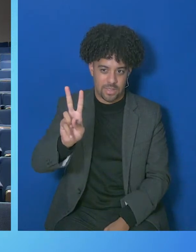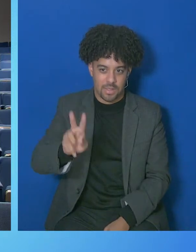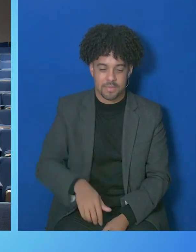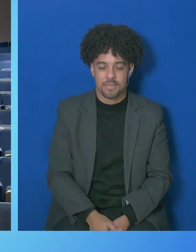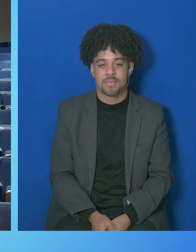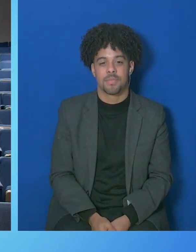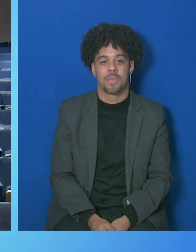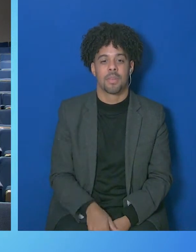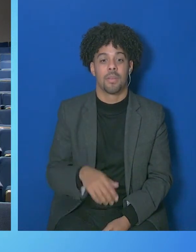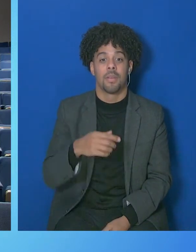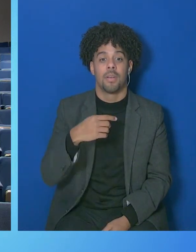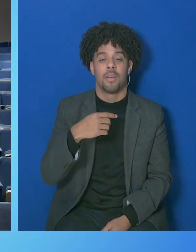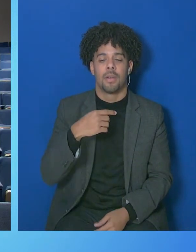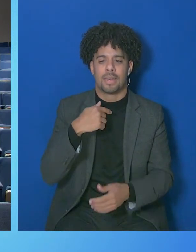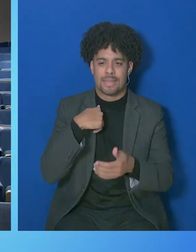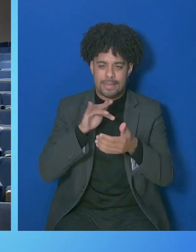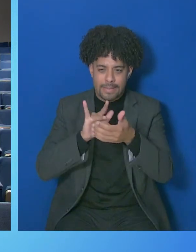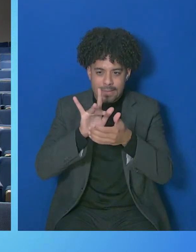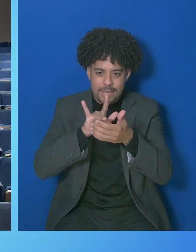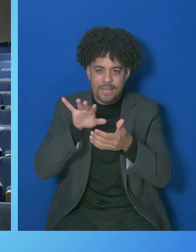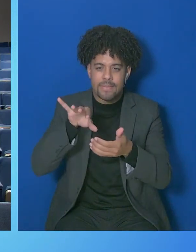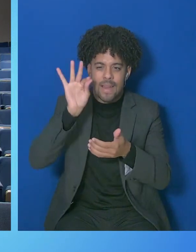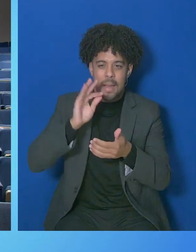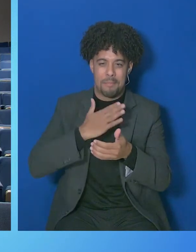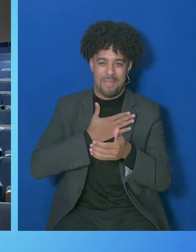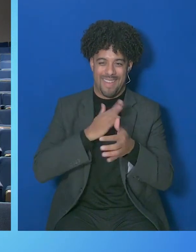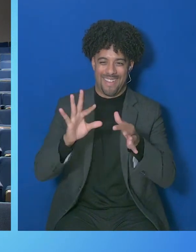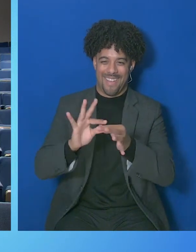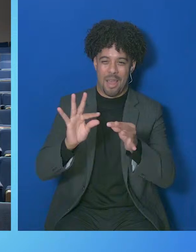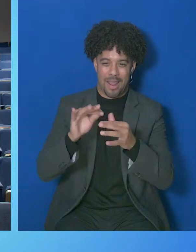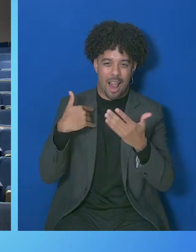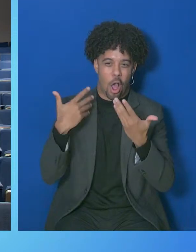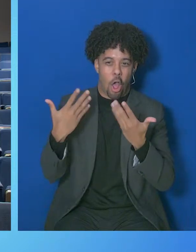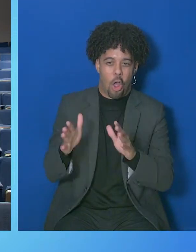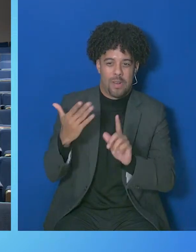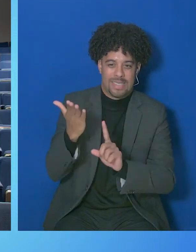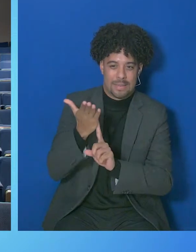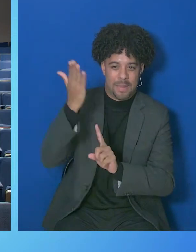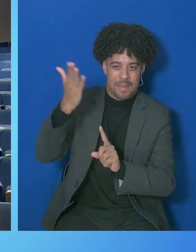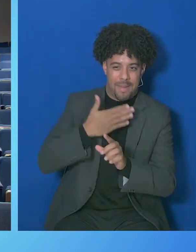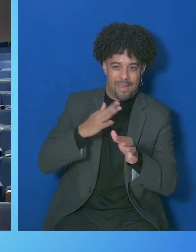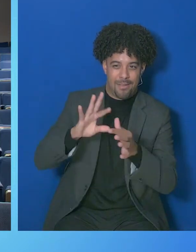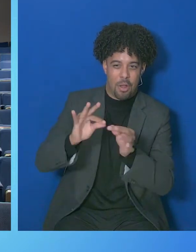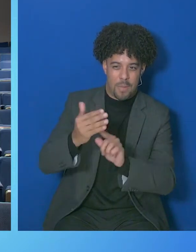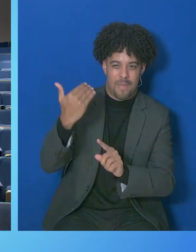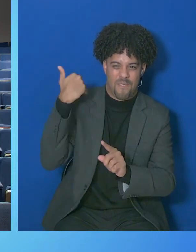I'm just trying to find the comment thing that I did, so sorry about that.